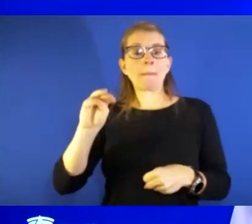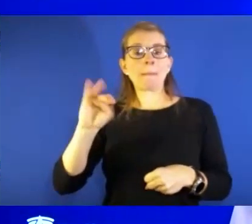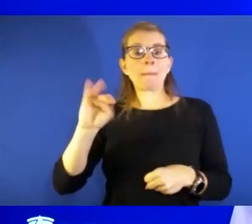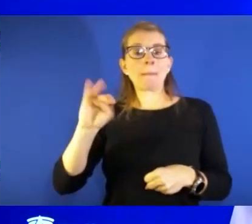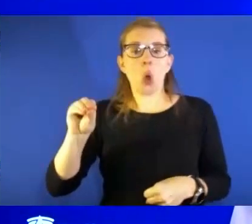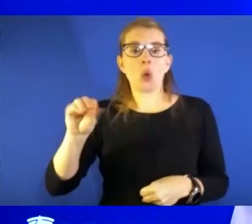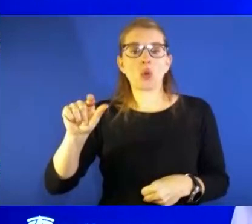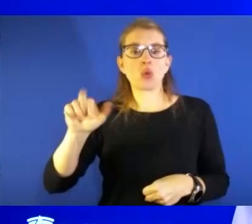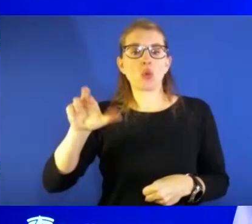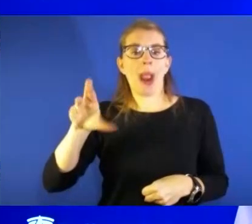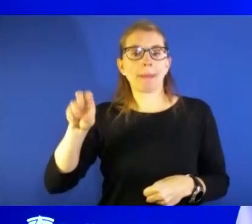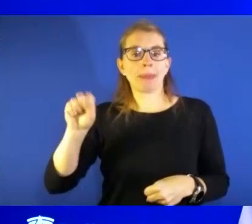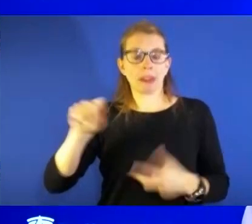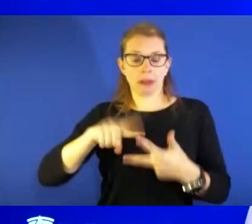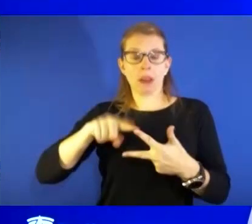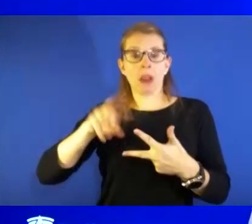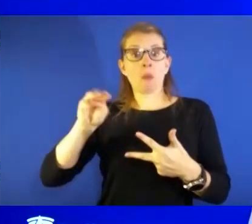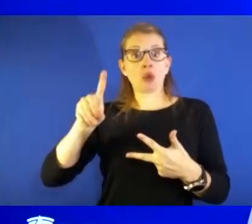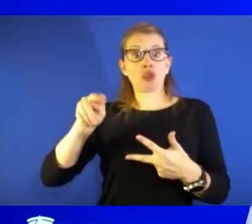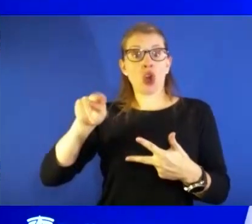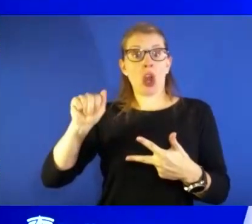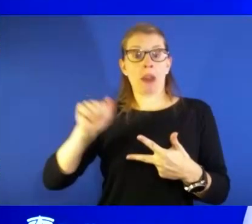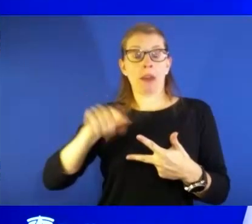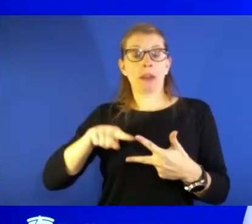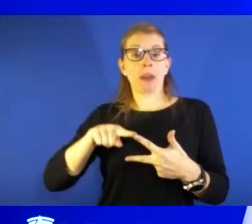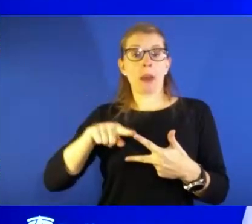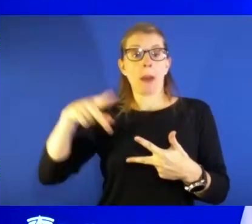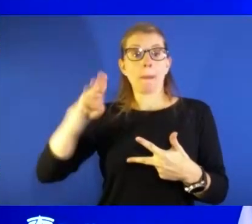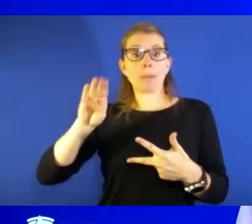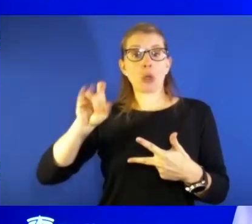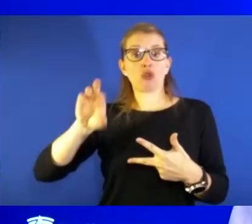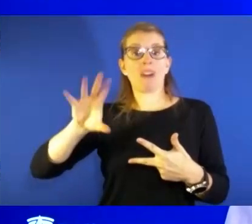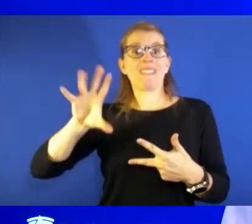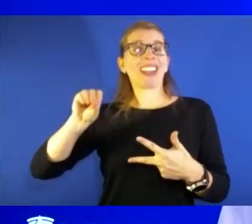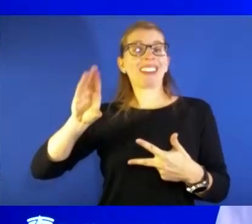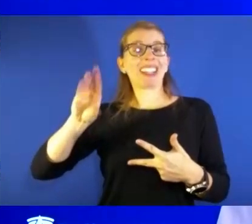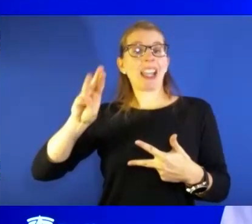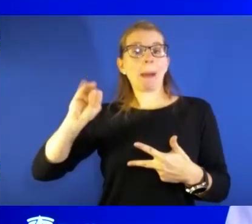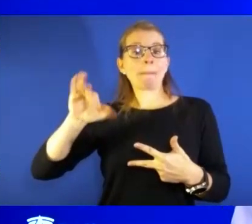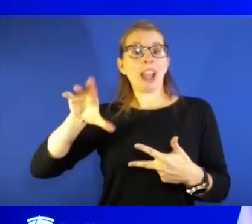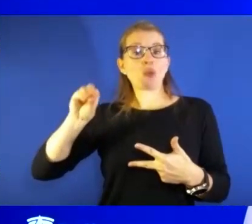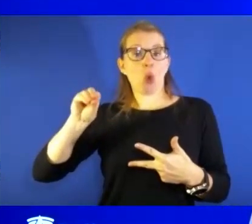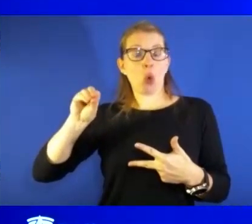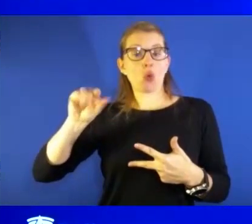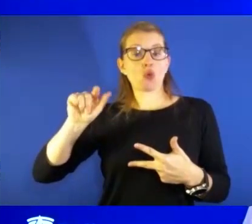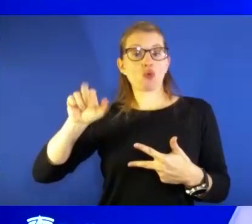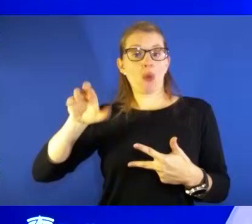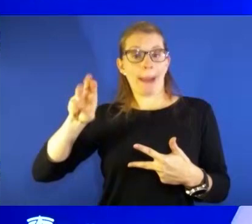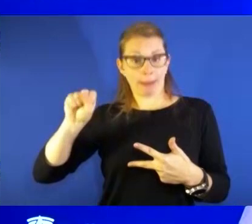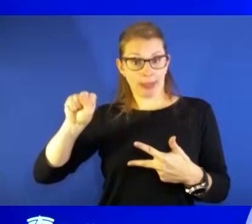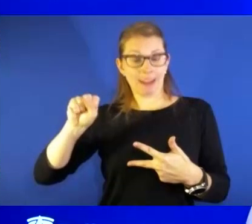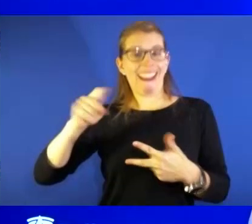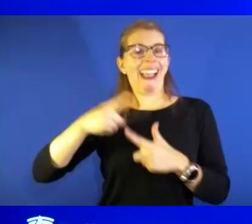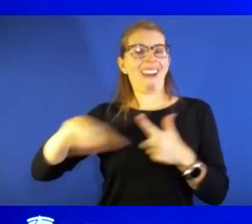For Moderna, the booster dose is 50 micrograms, which is half of the